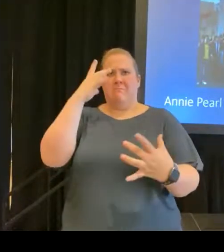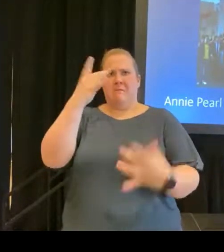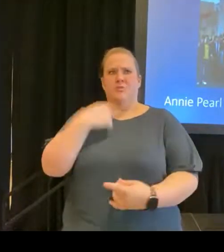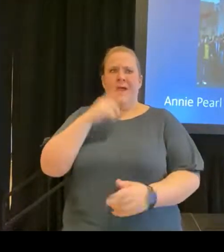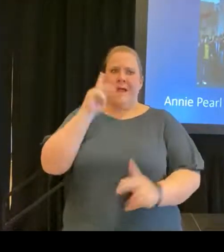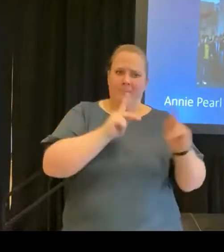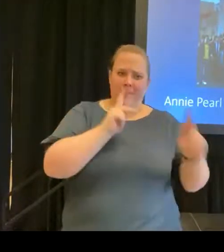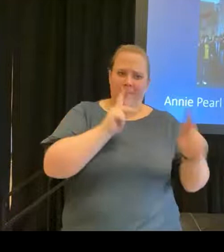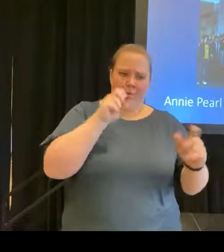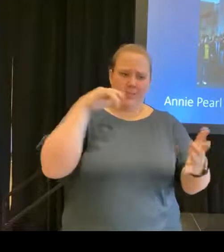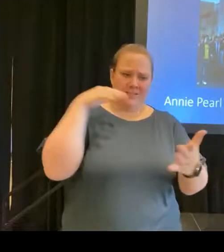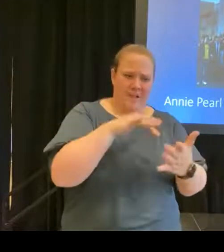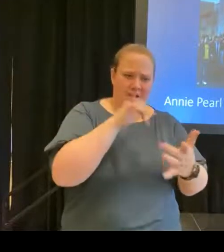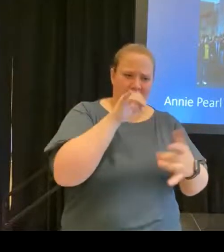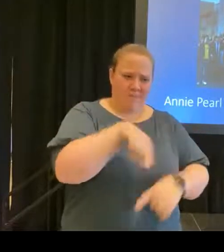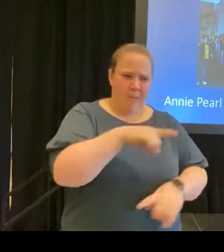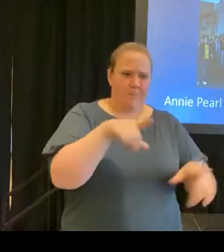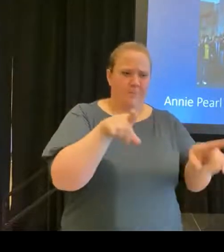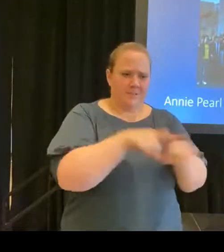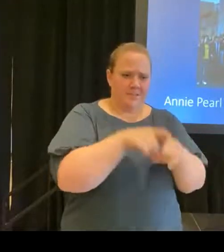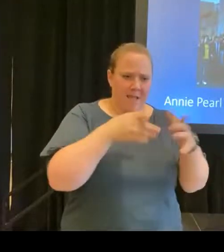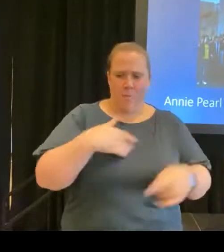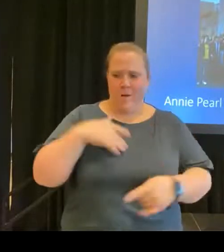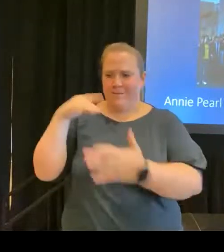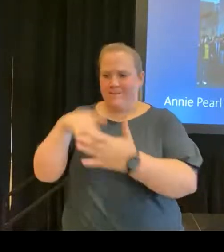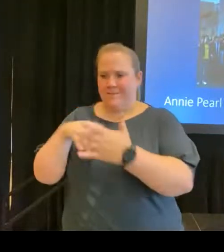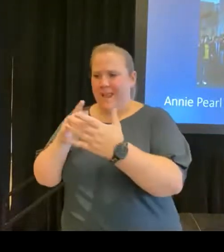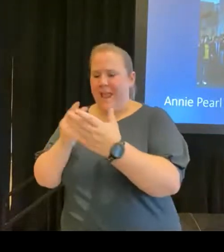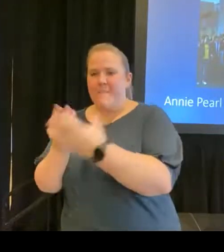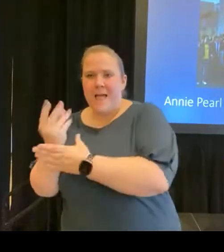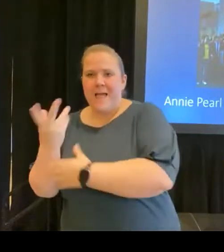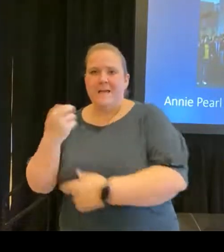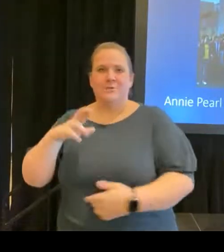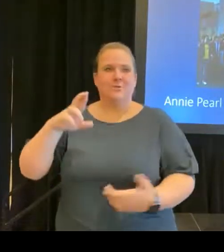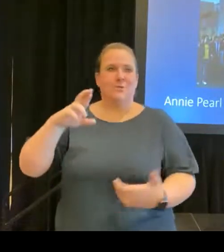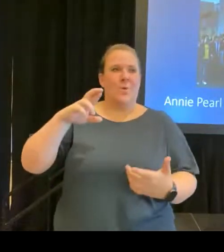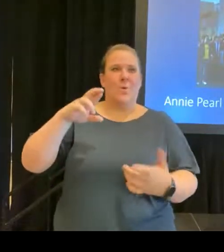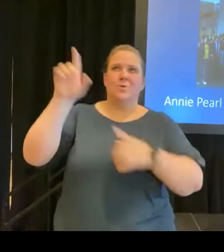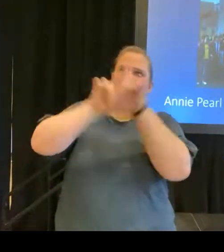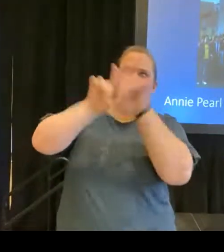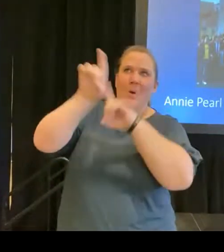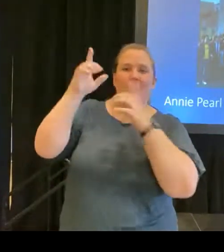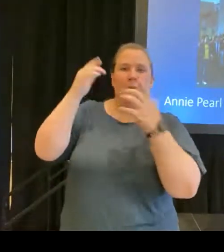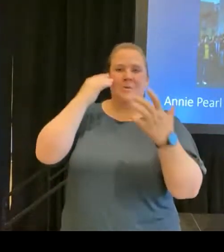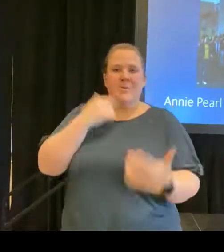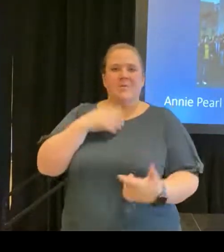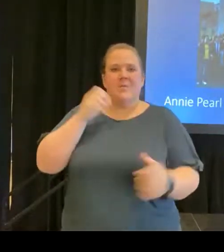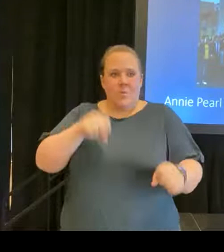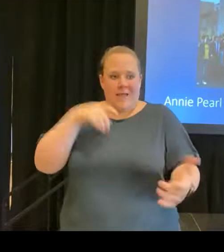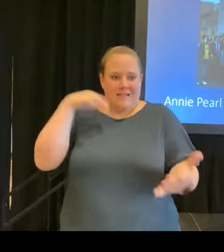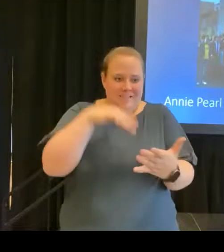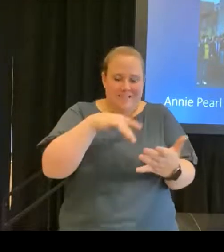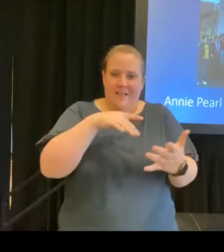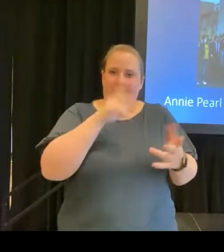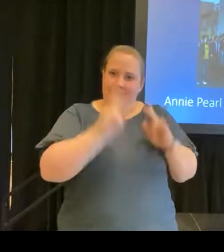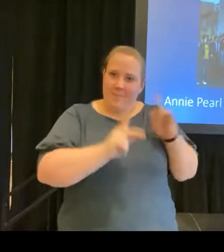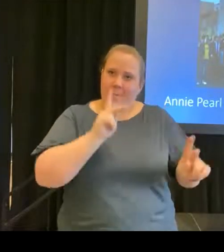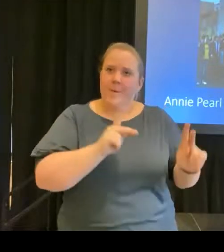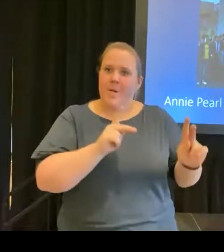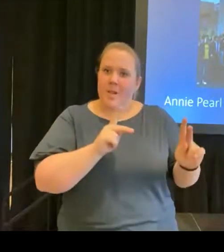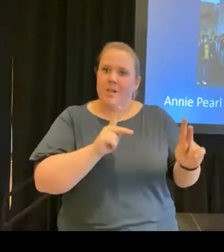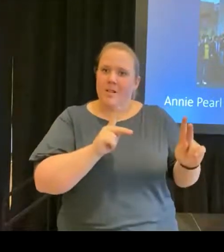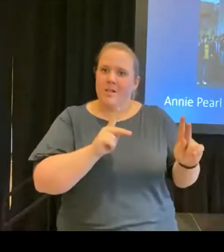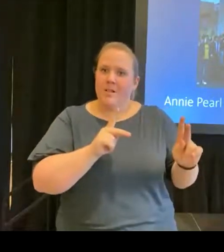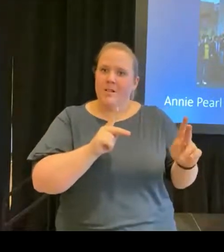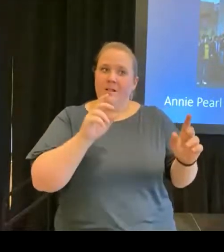studied the same way you study plants, or you study meteors, or you study the stars, right? Like you can actually study human beings,